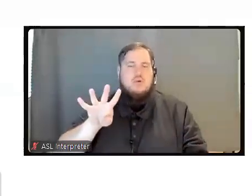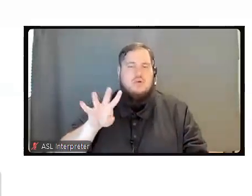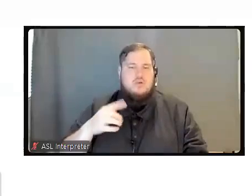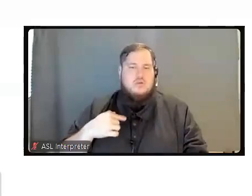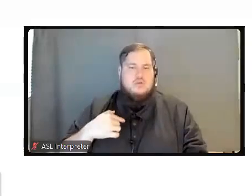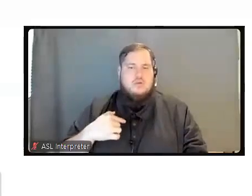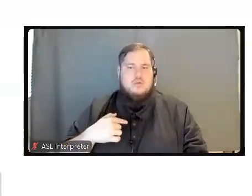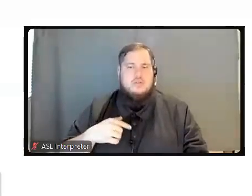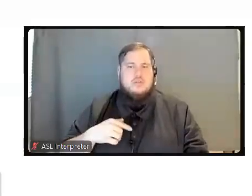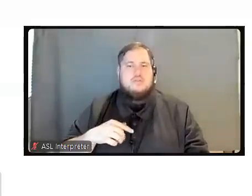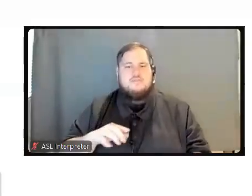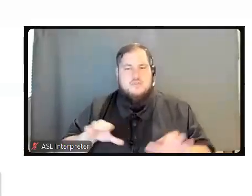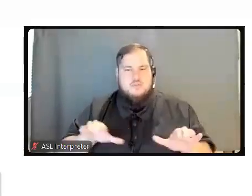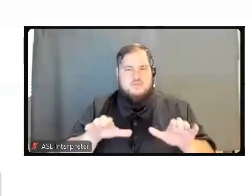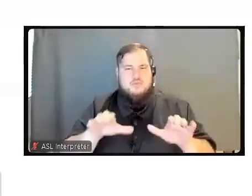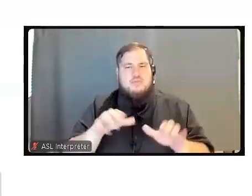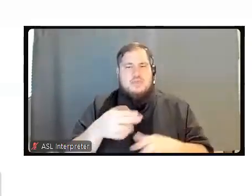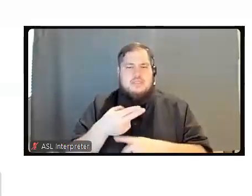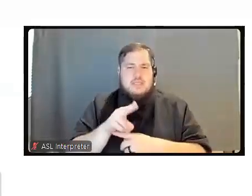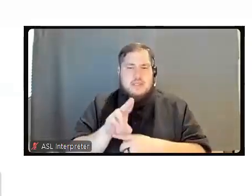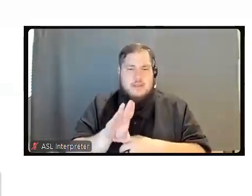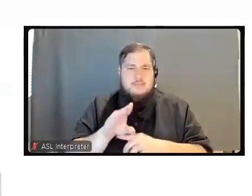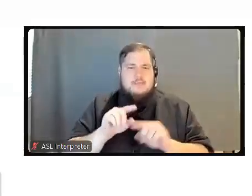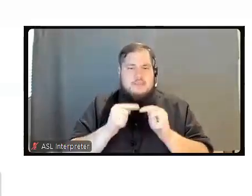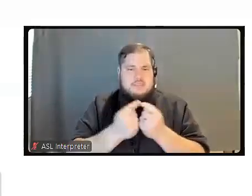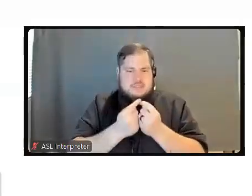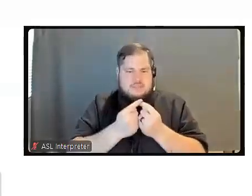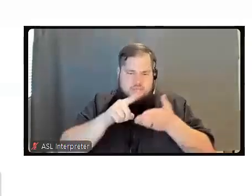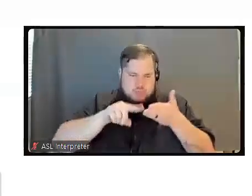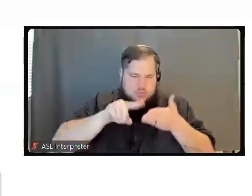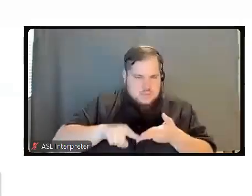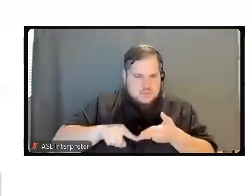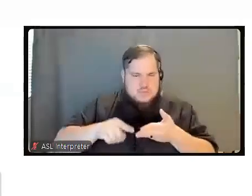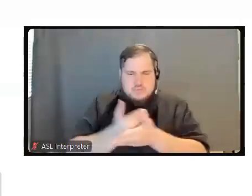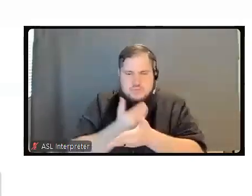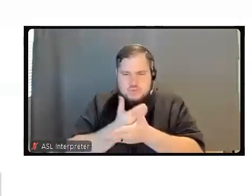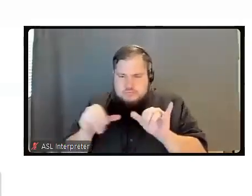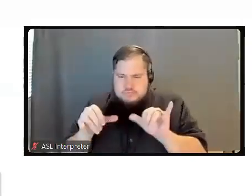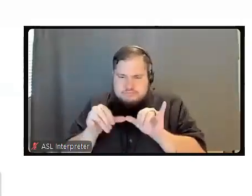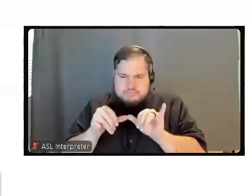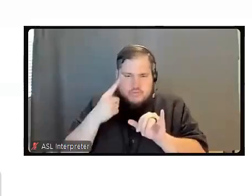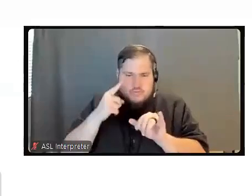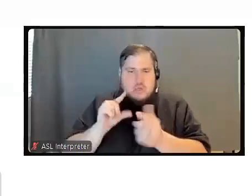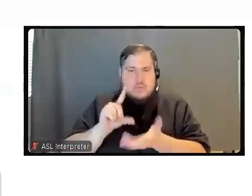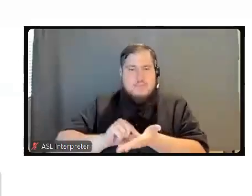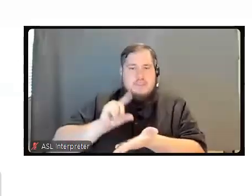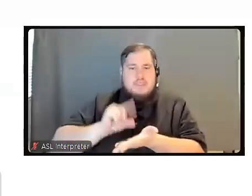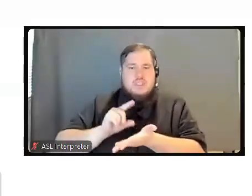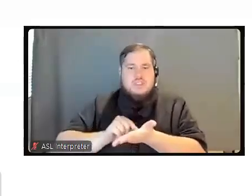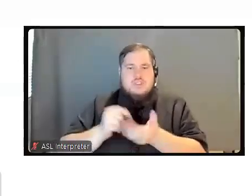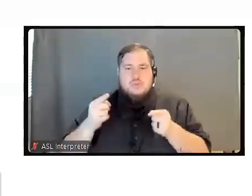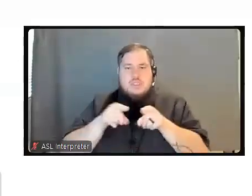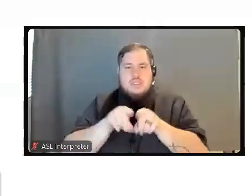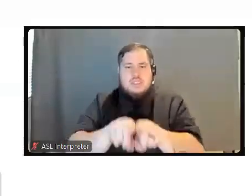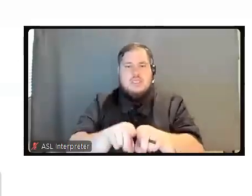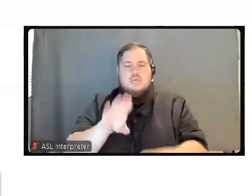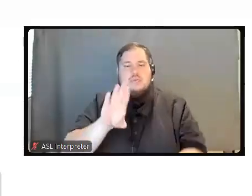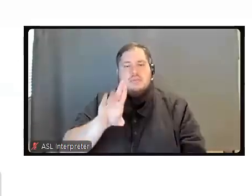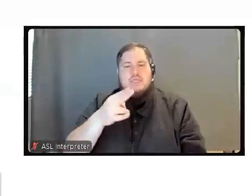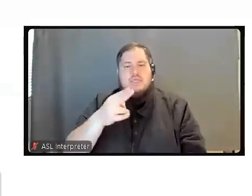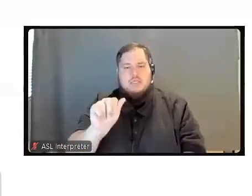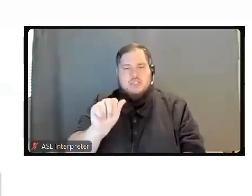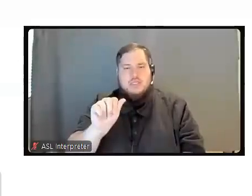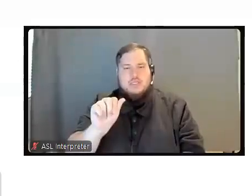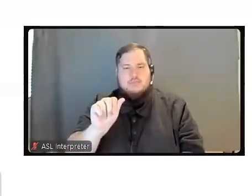Performance Hub team has continued to do research and design new metrics for publication in alignment with BHA's overall